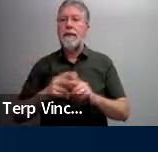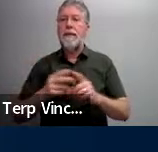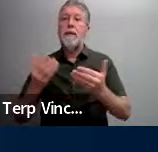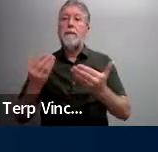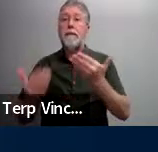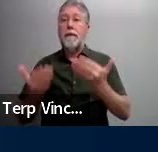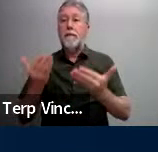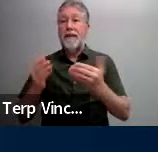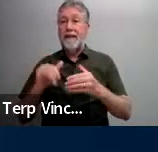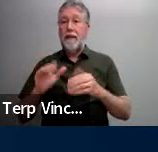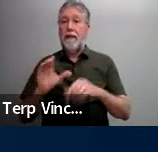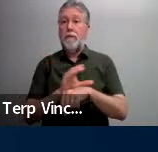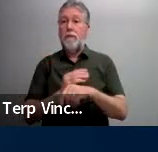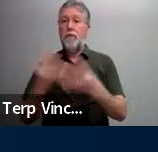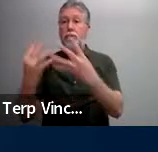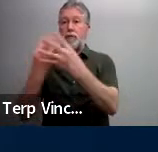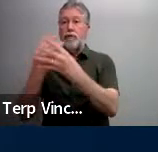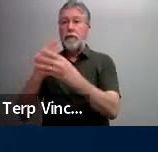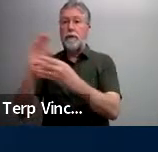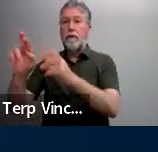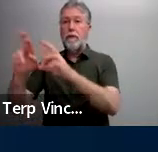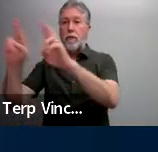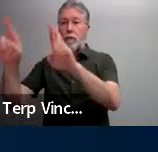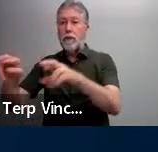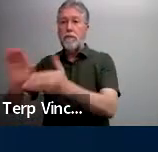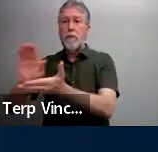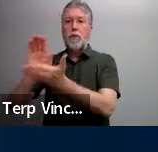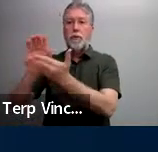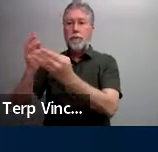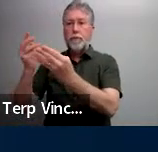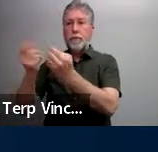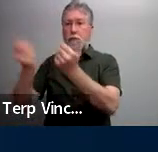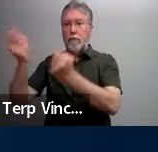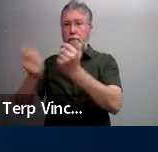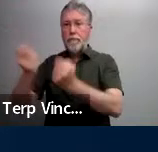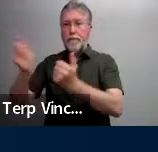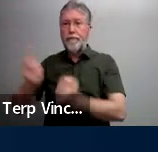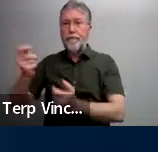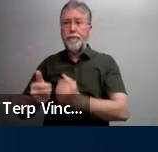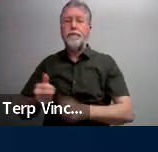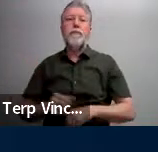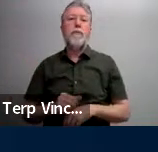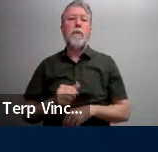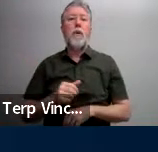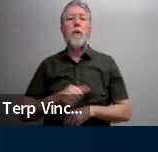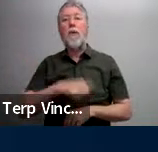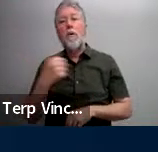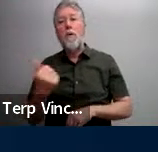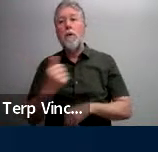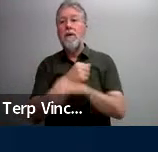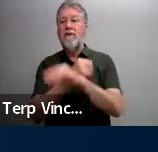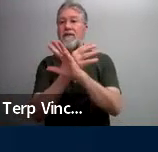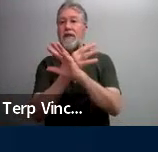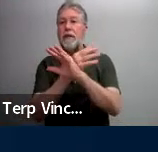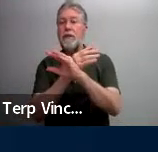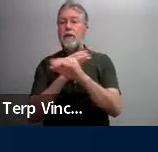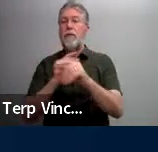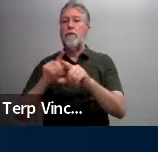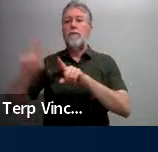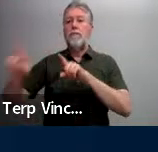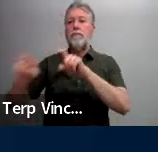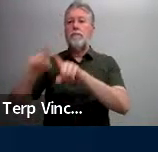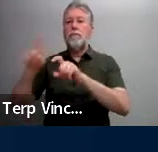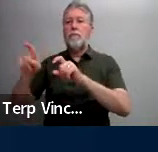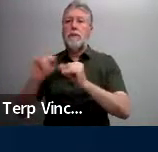a platform, video interview that are analyzed to see how